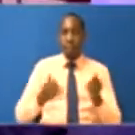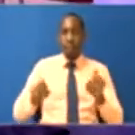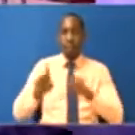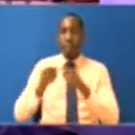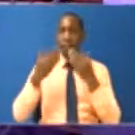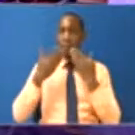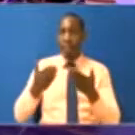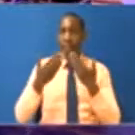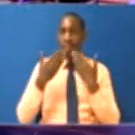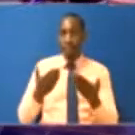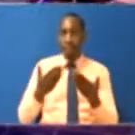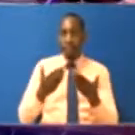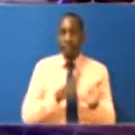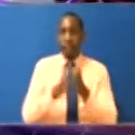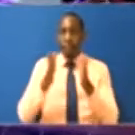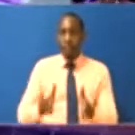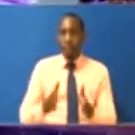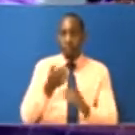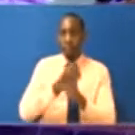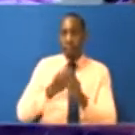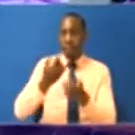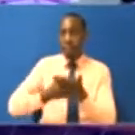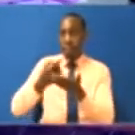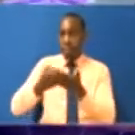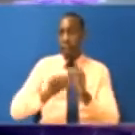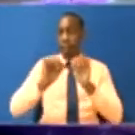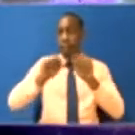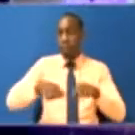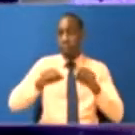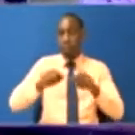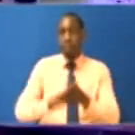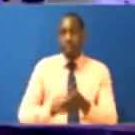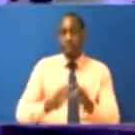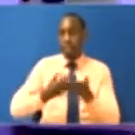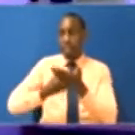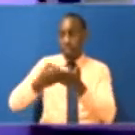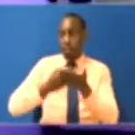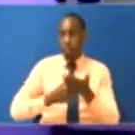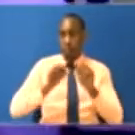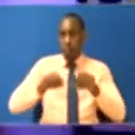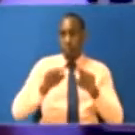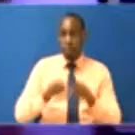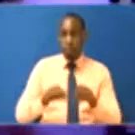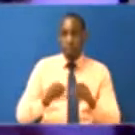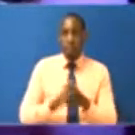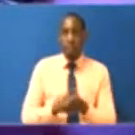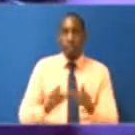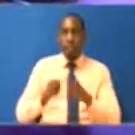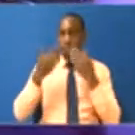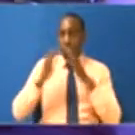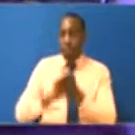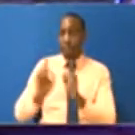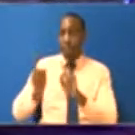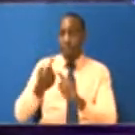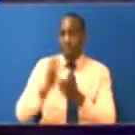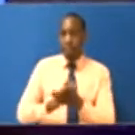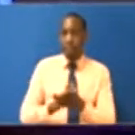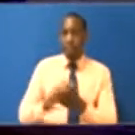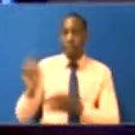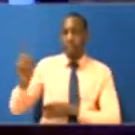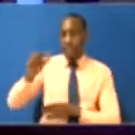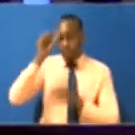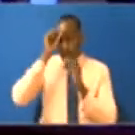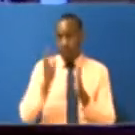also thank some of the organizers who made this event a possibility and this debate a possibility today having concluded the first ever